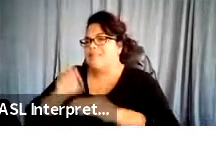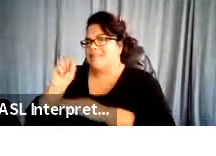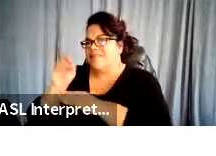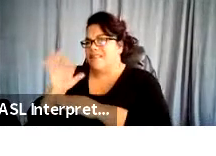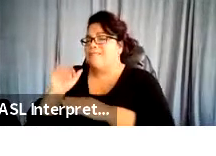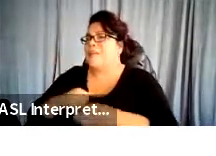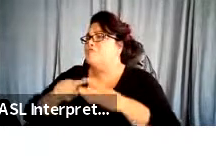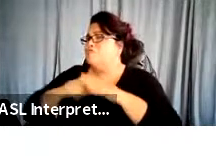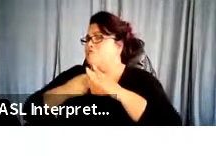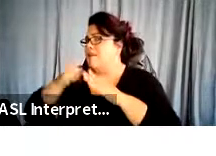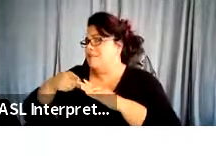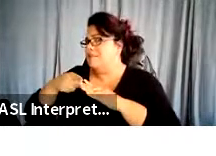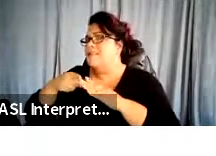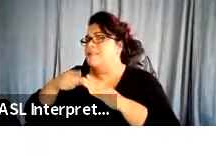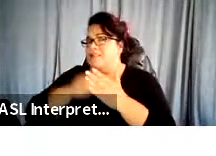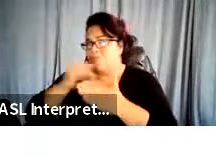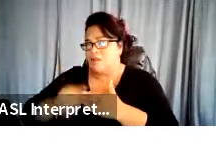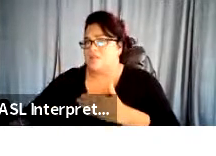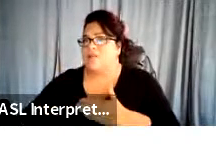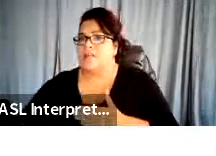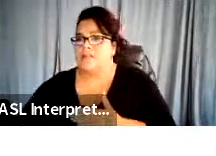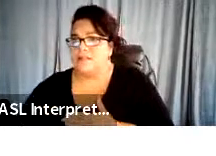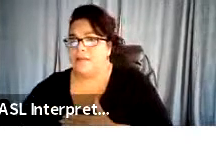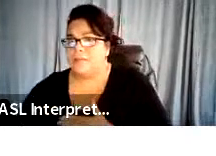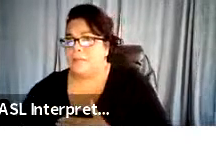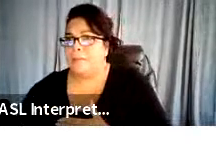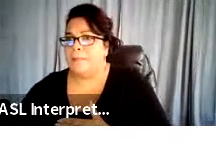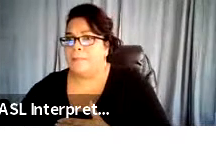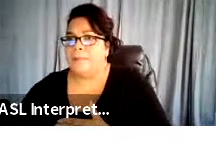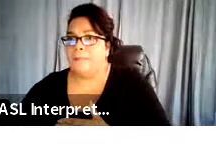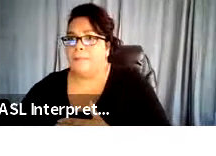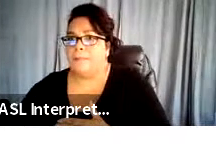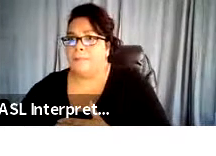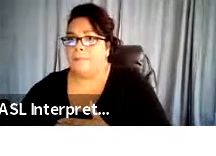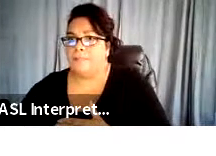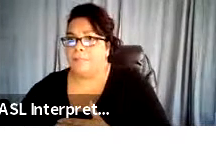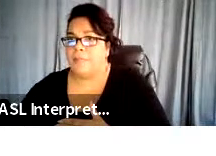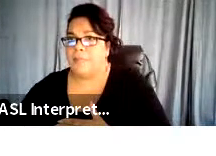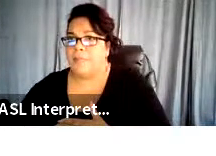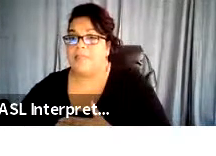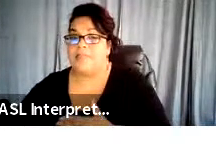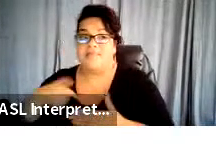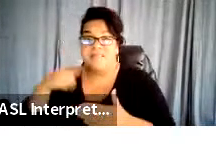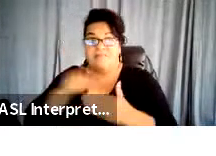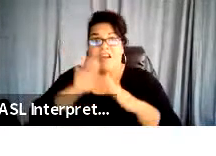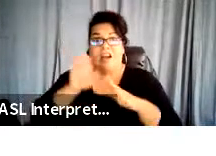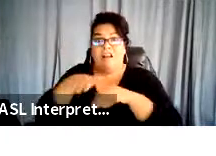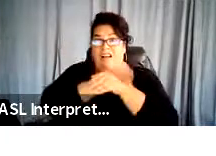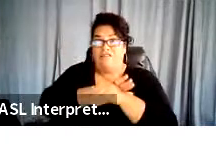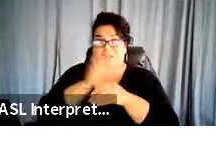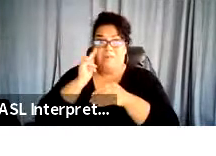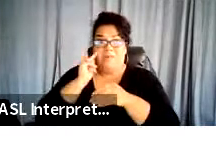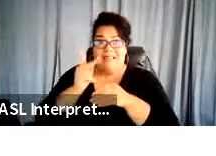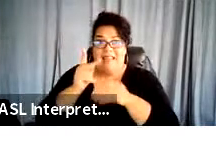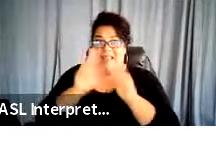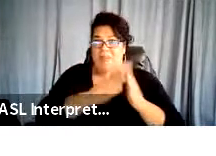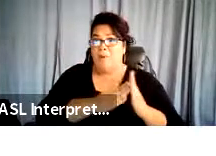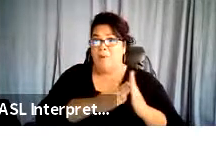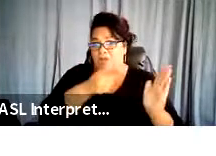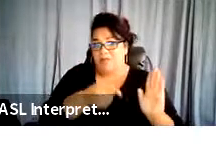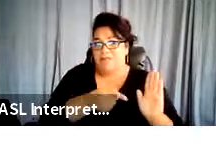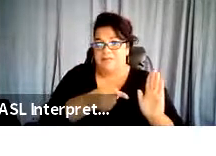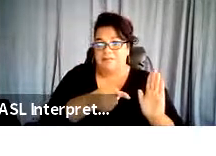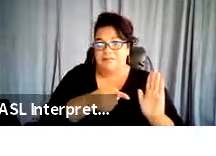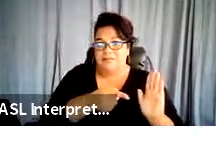this project of No Straight Lines. This is the cover we're seeing right now of the book. I have it with me here. It's a